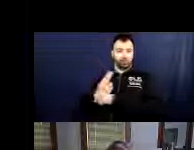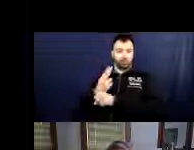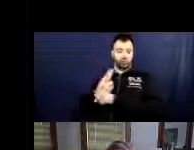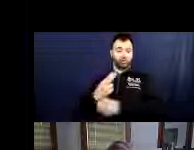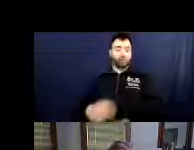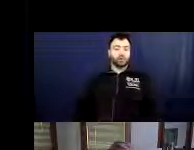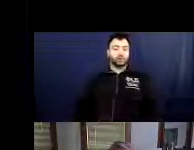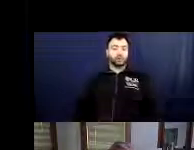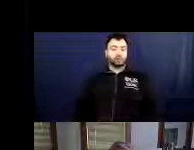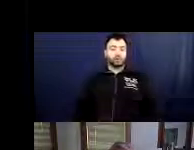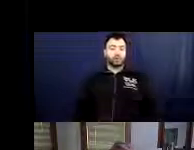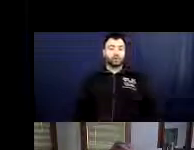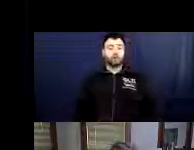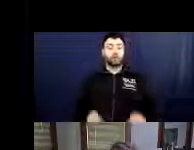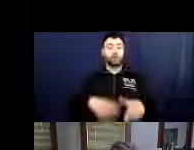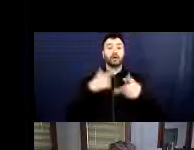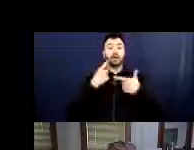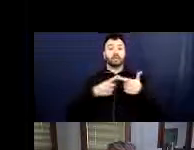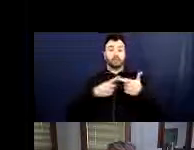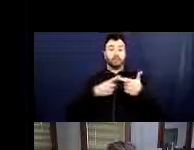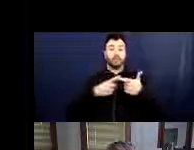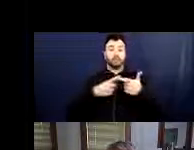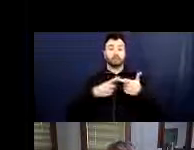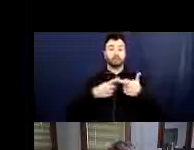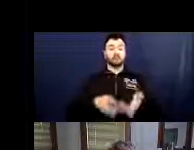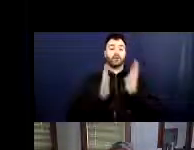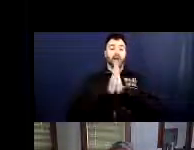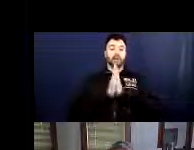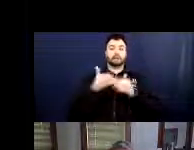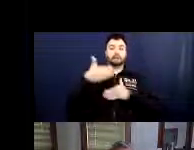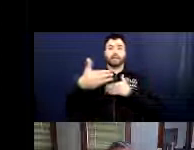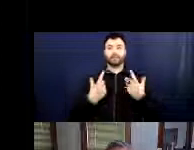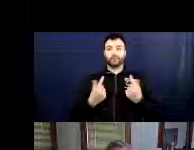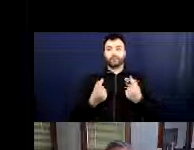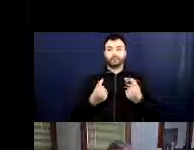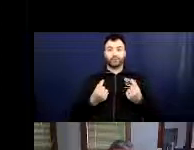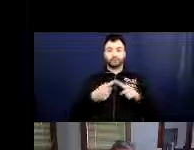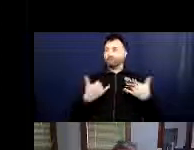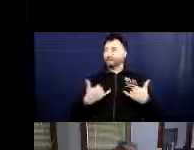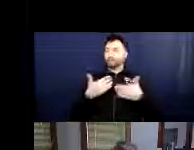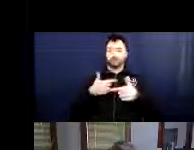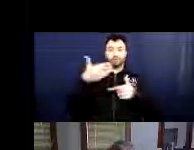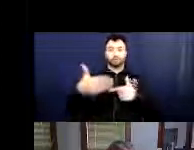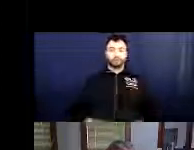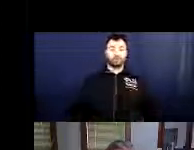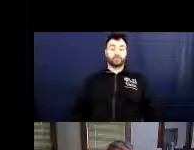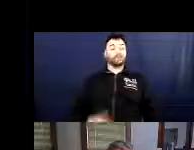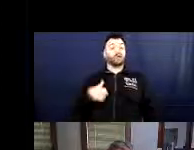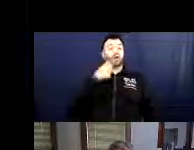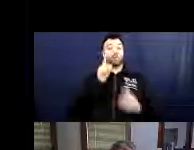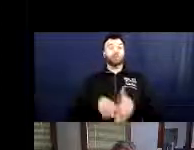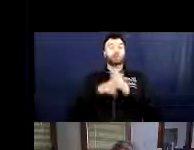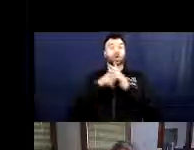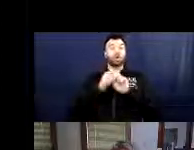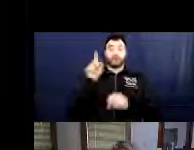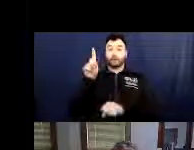least try to, about where we can go from here. But first, I have a question for you, and you can put your answer